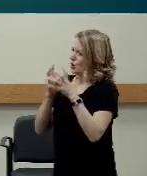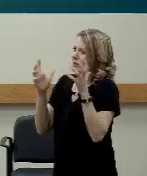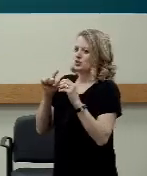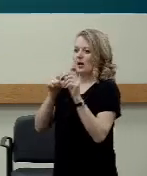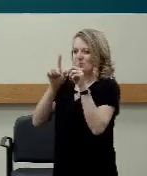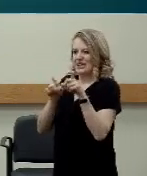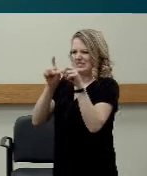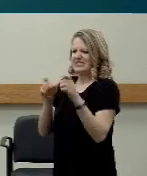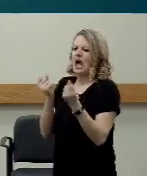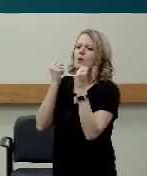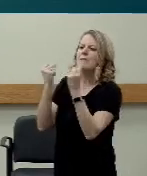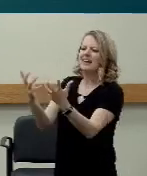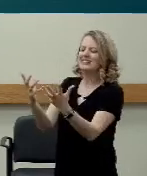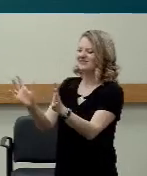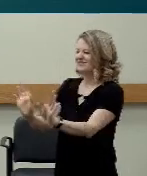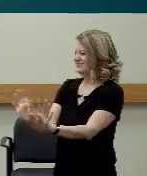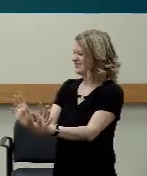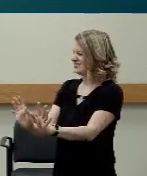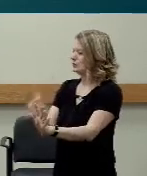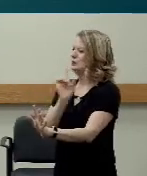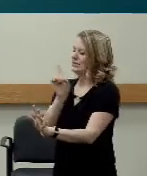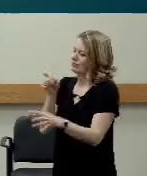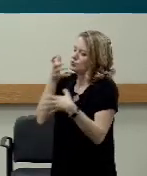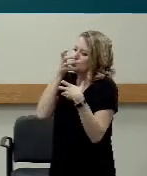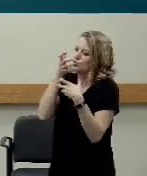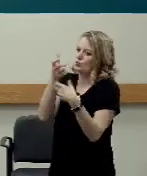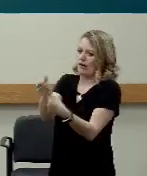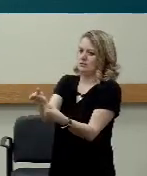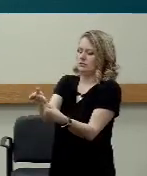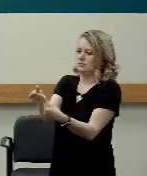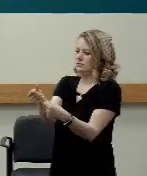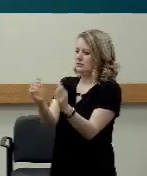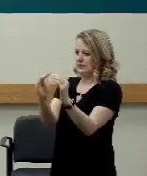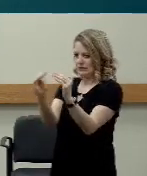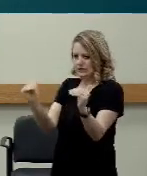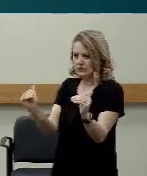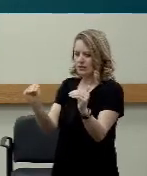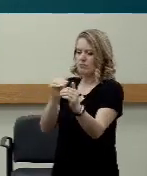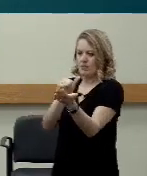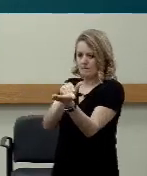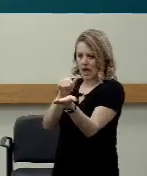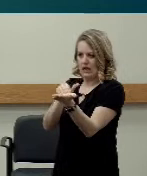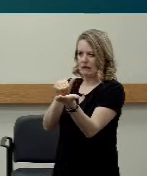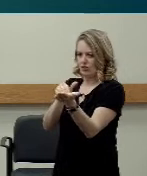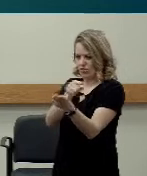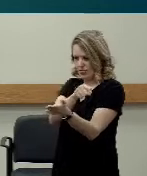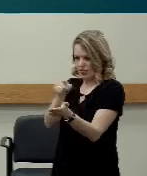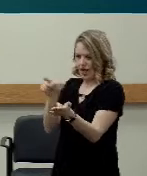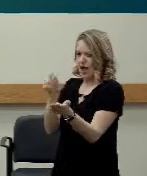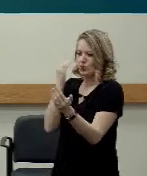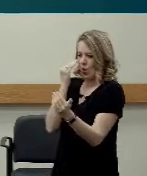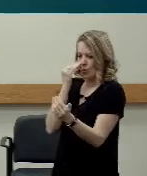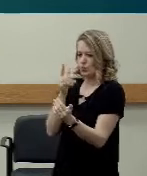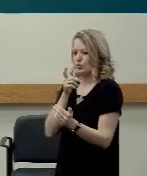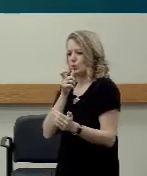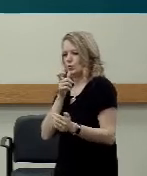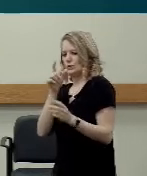testing rate and start trusting the medical community more to